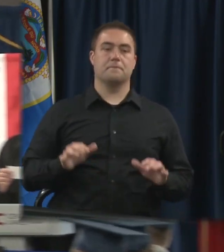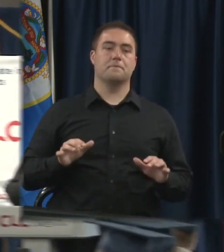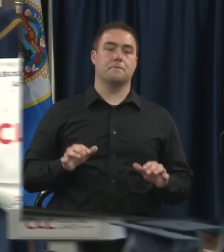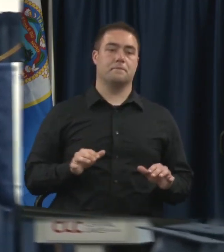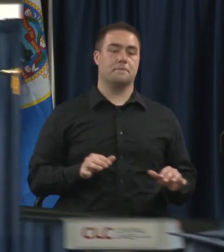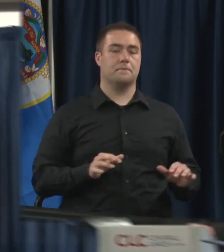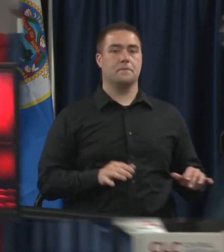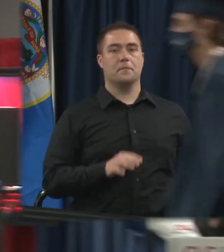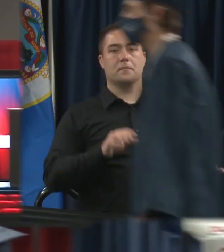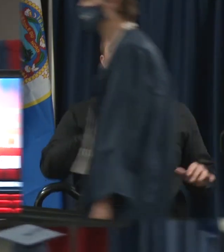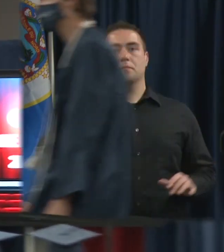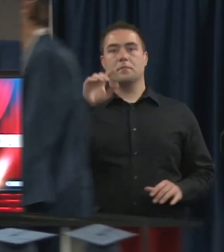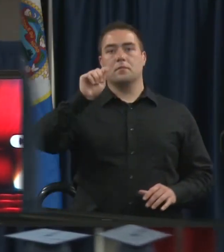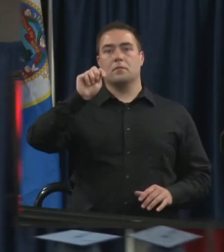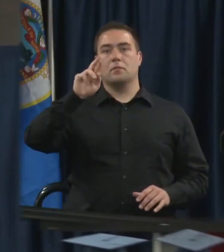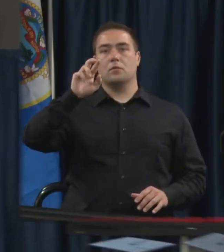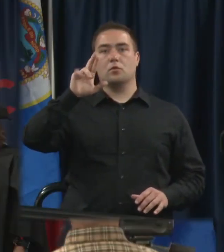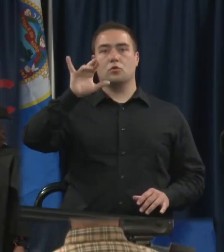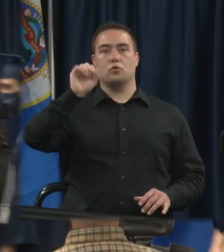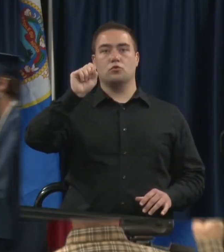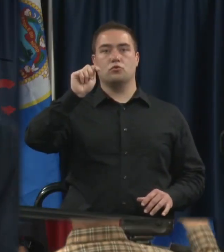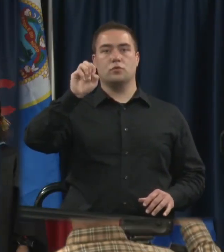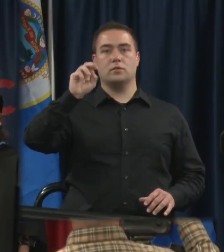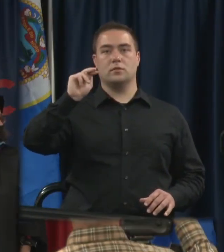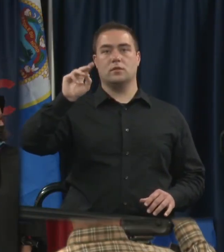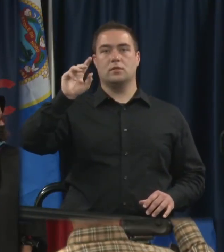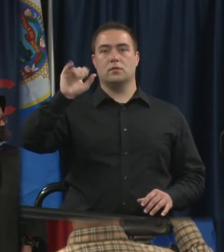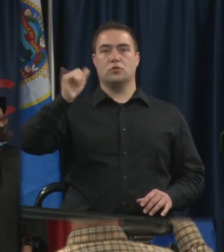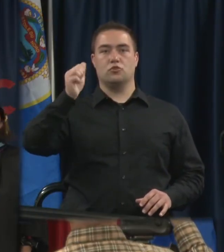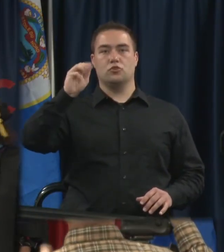Tristan James Hine.